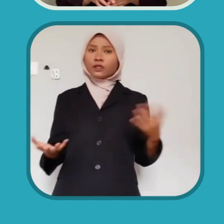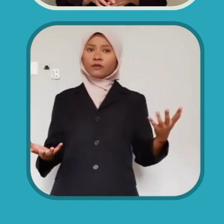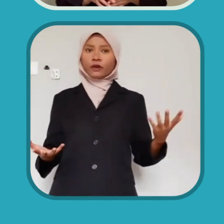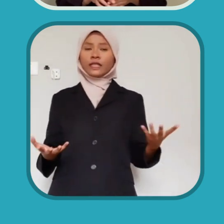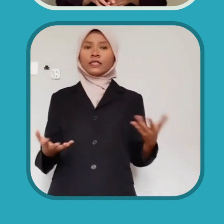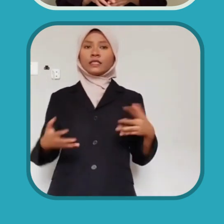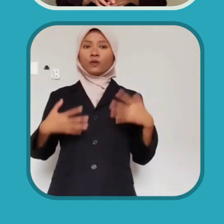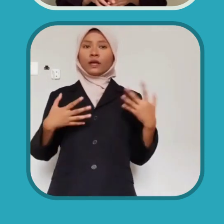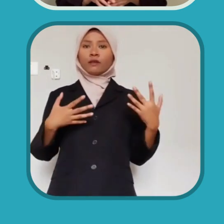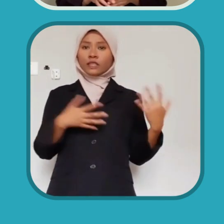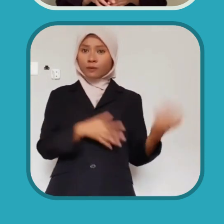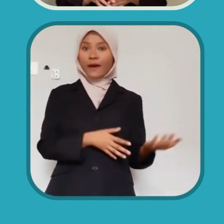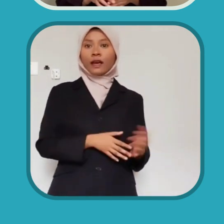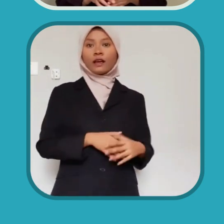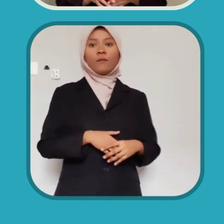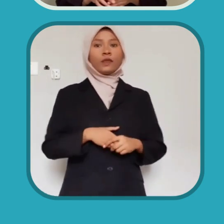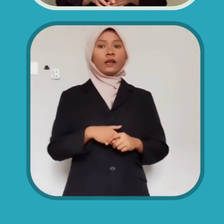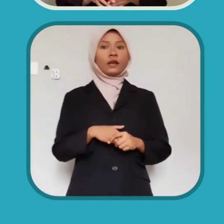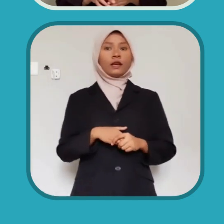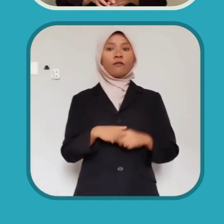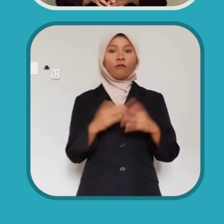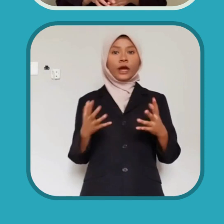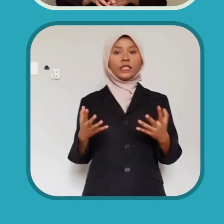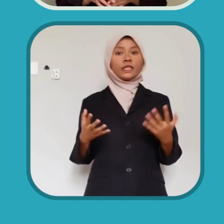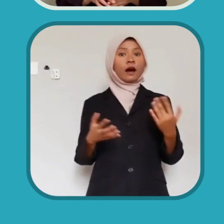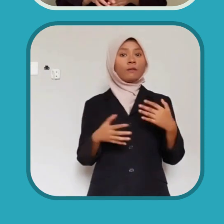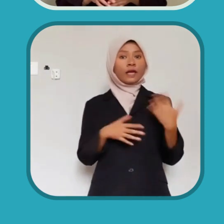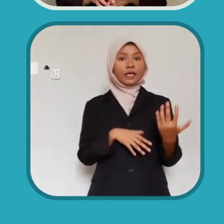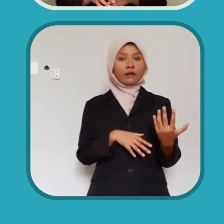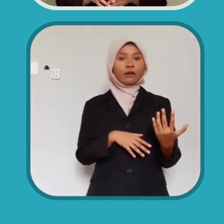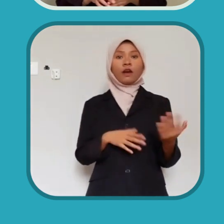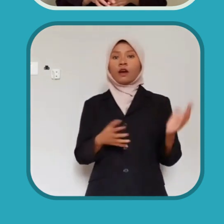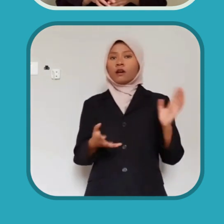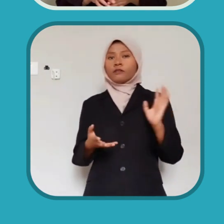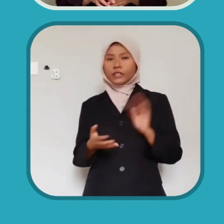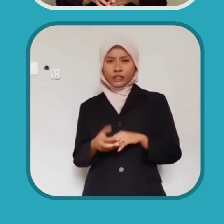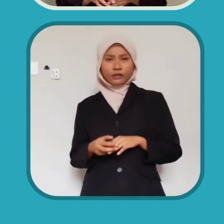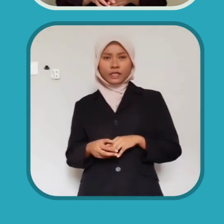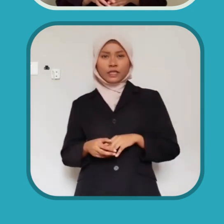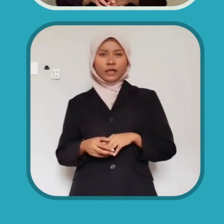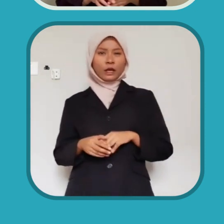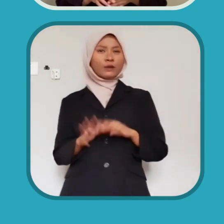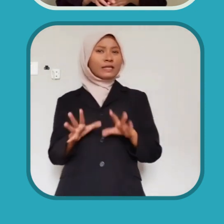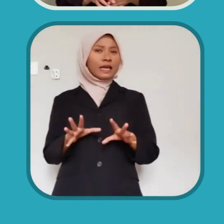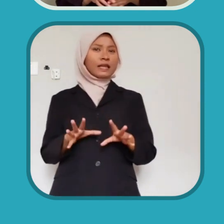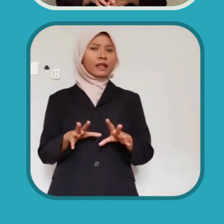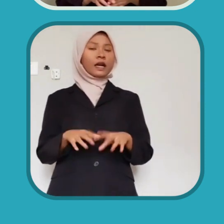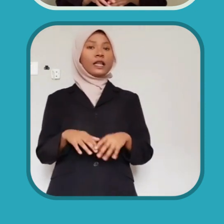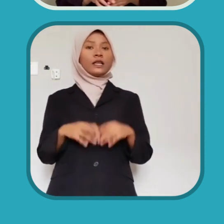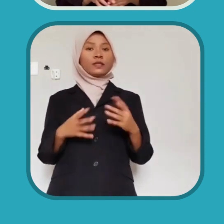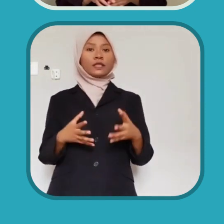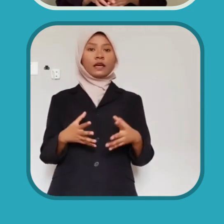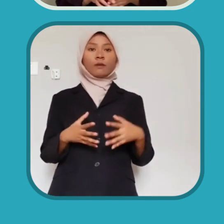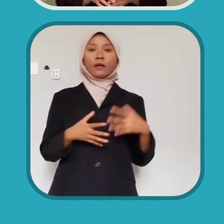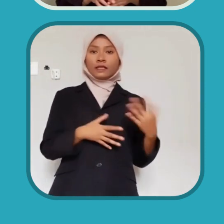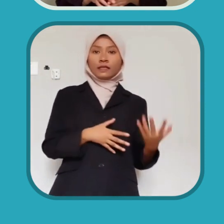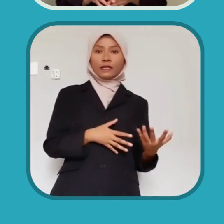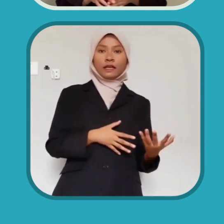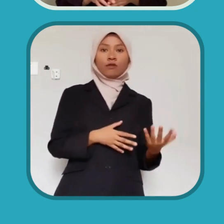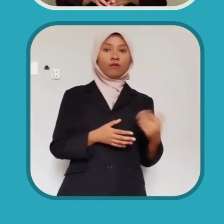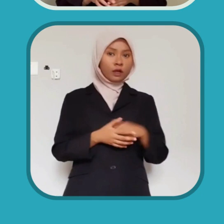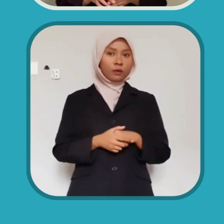yet, most foreigners will respect the effort they are making. For children, using their